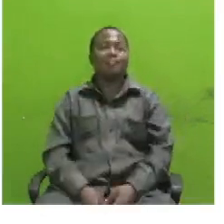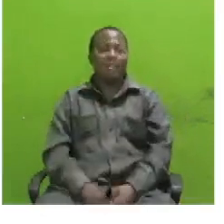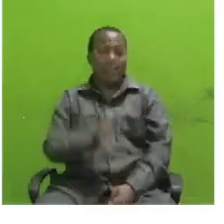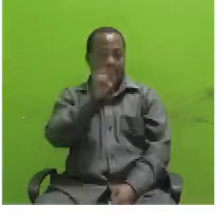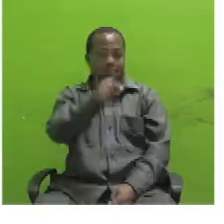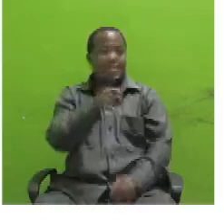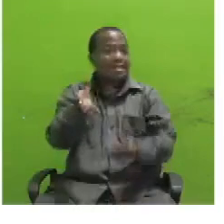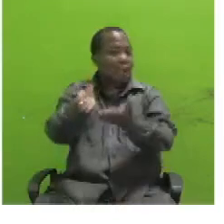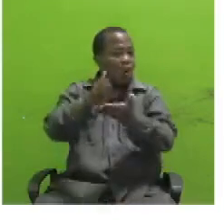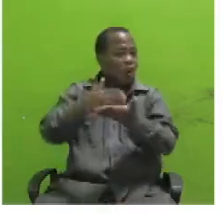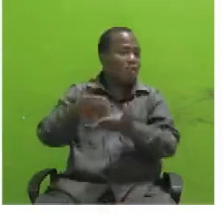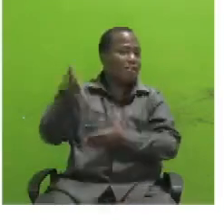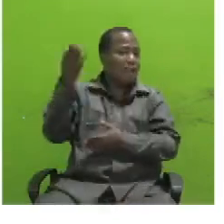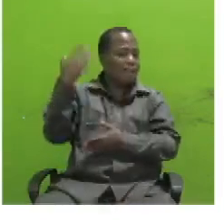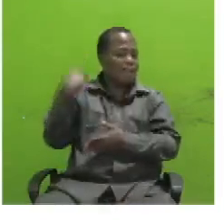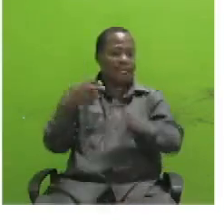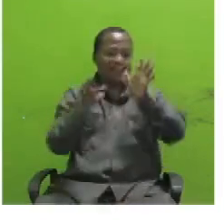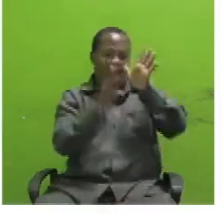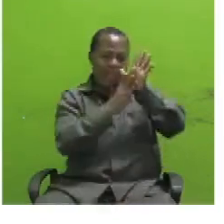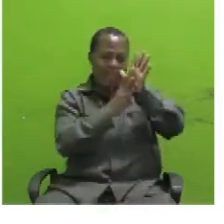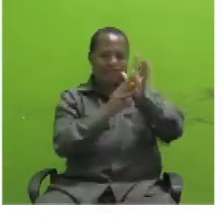It is 8:15.